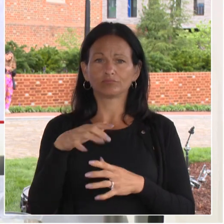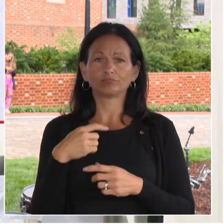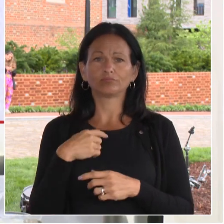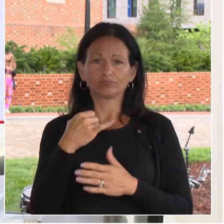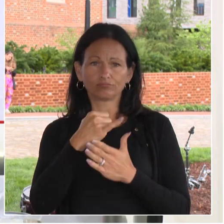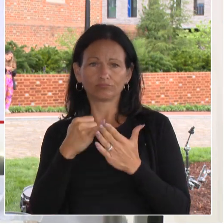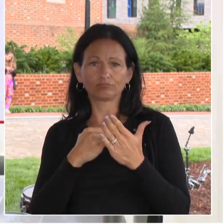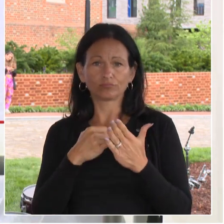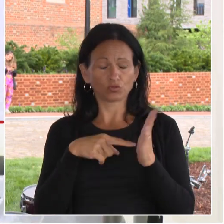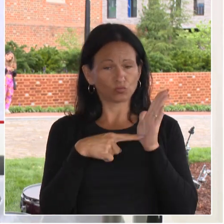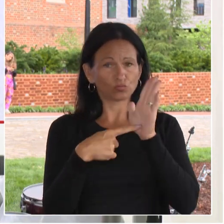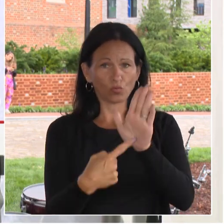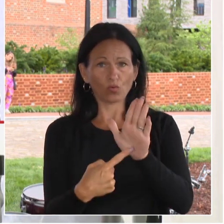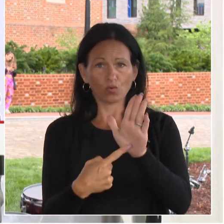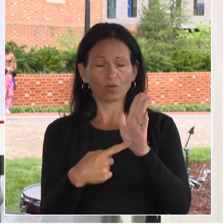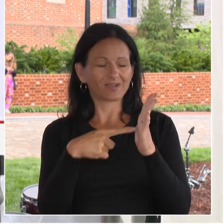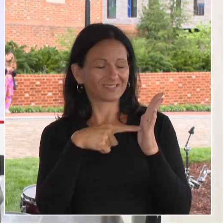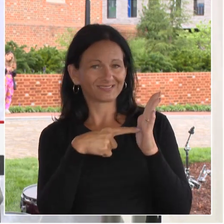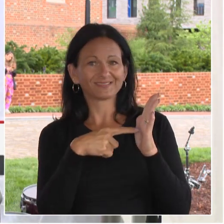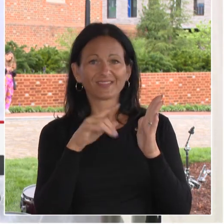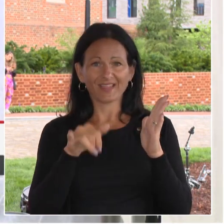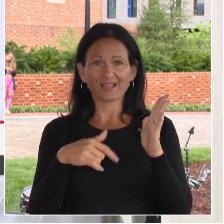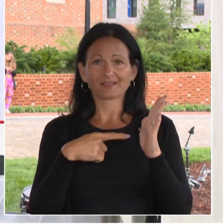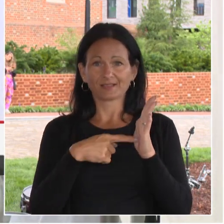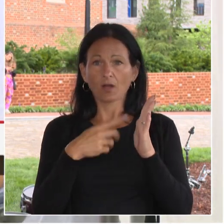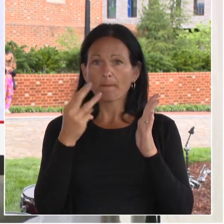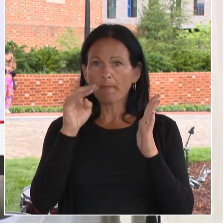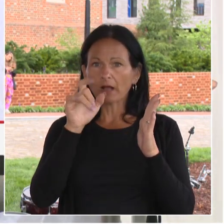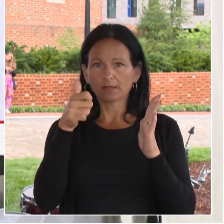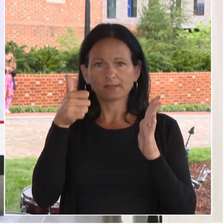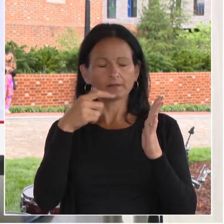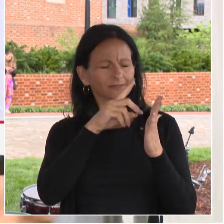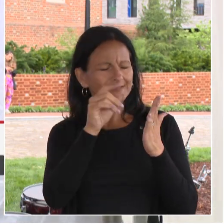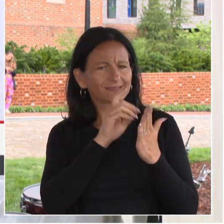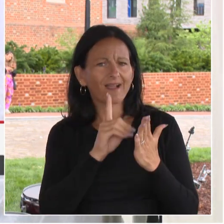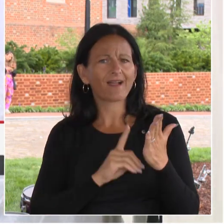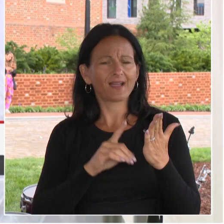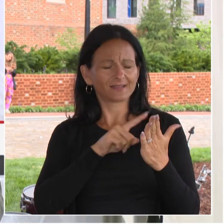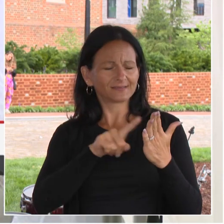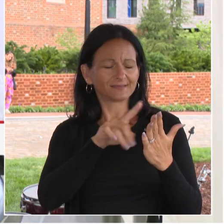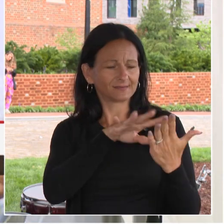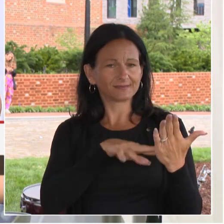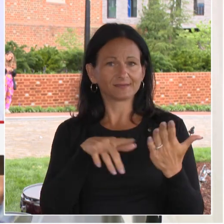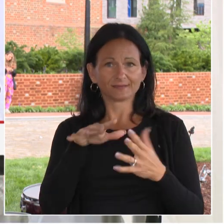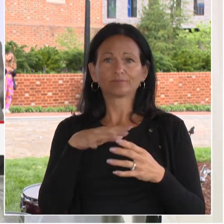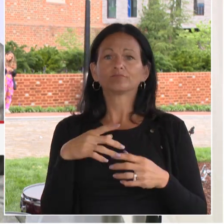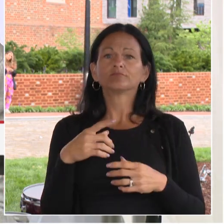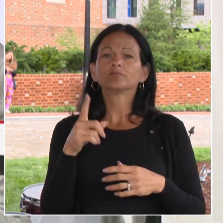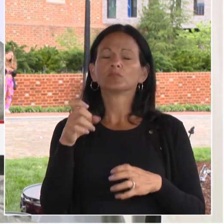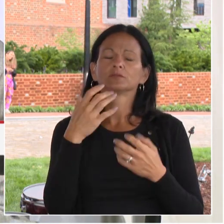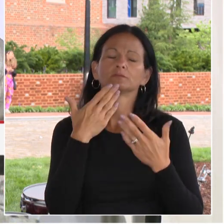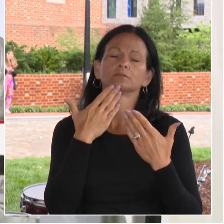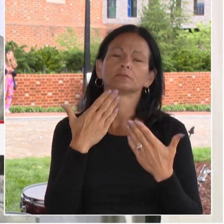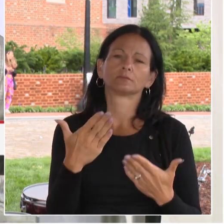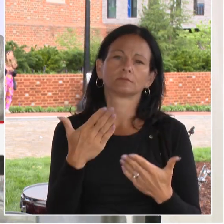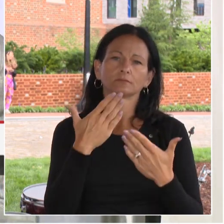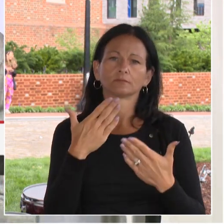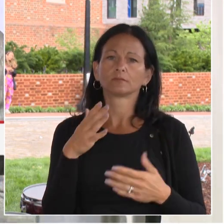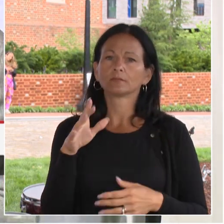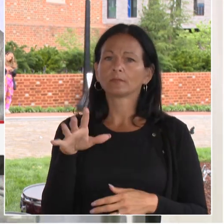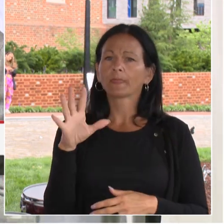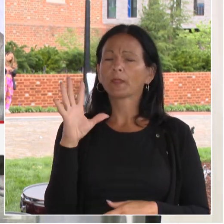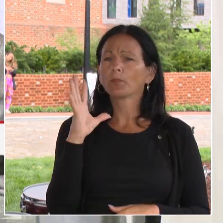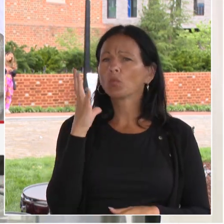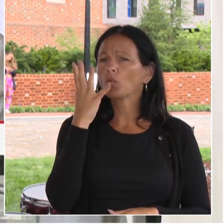to basically design all the public realms associated. So if you walk down the beautiful streets and you see the gorgeous gardens that are tucked behind